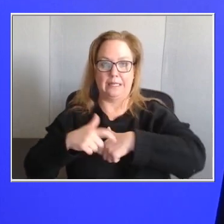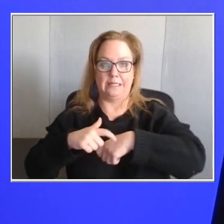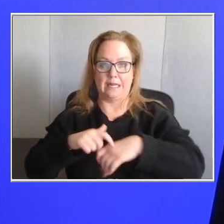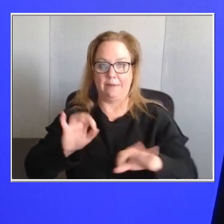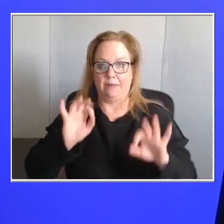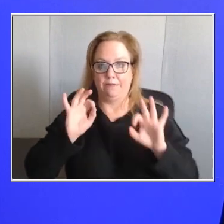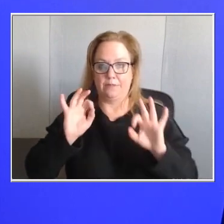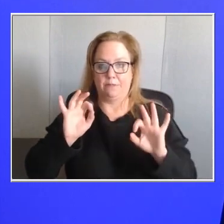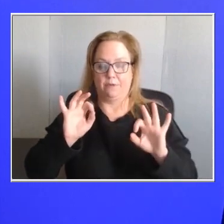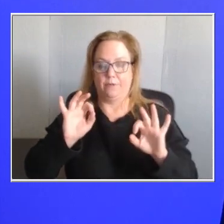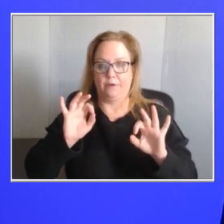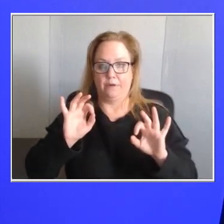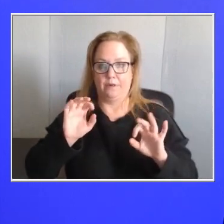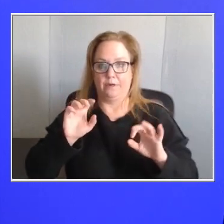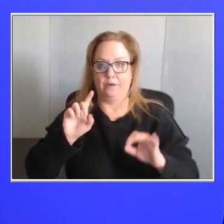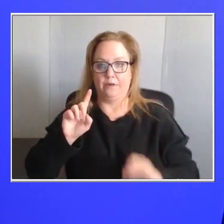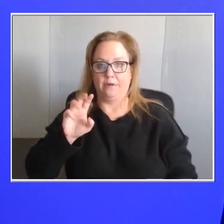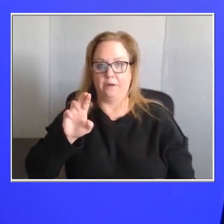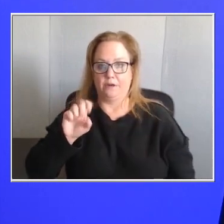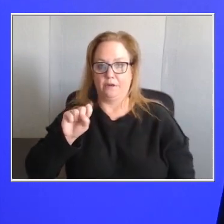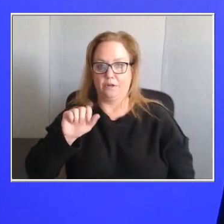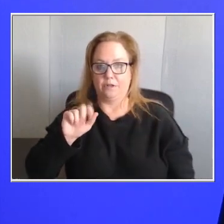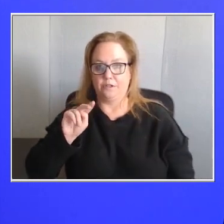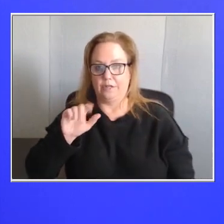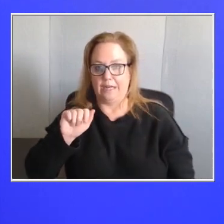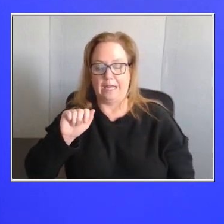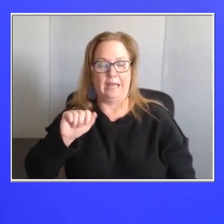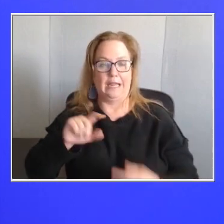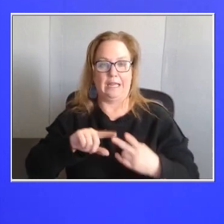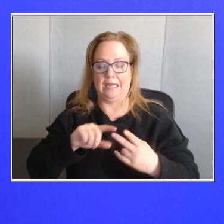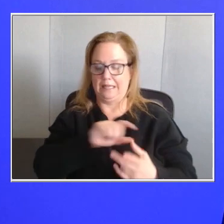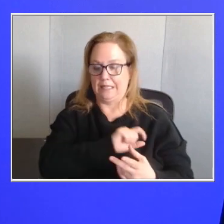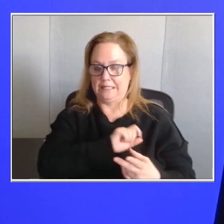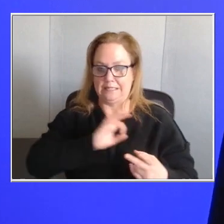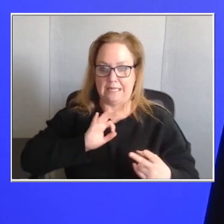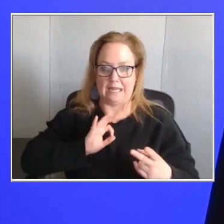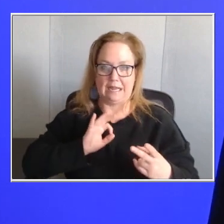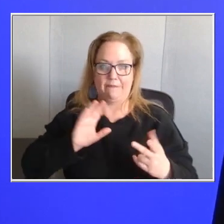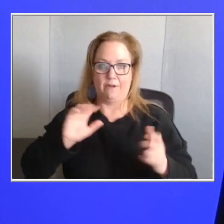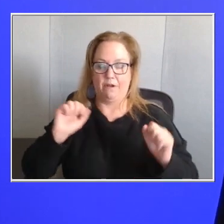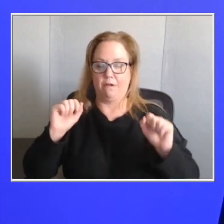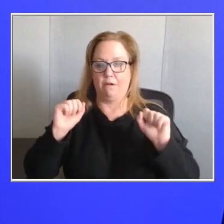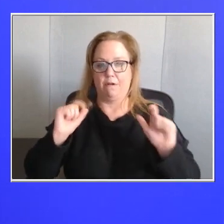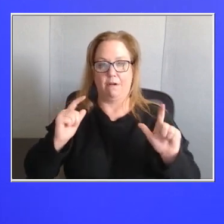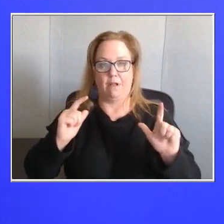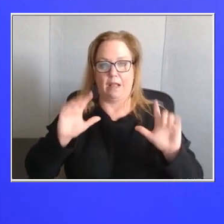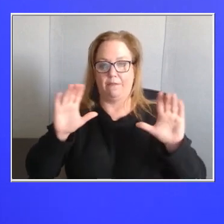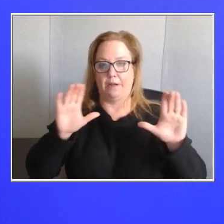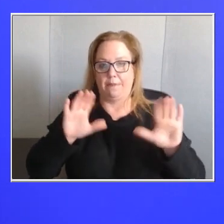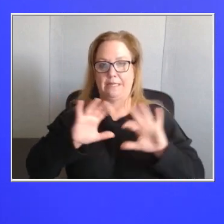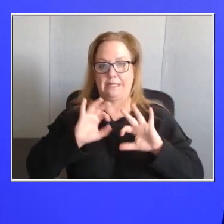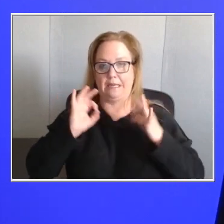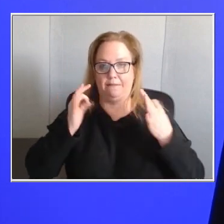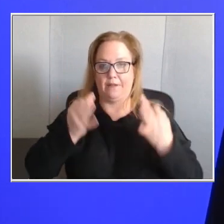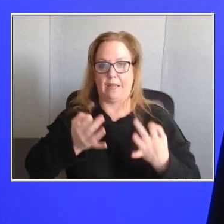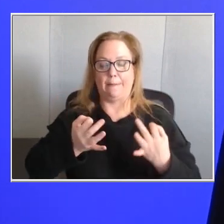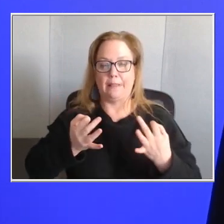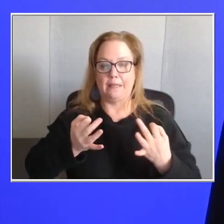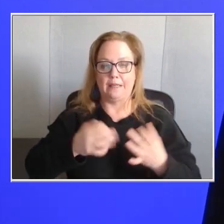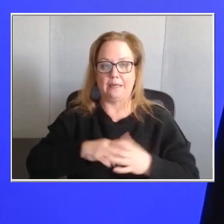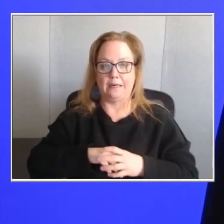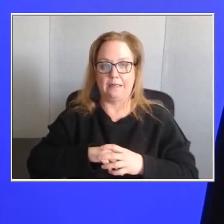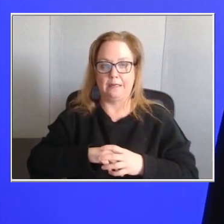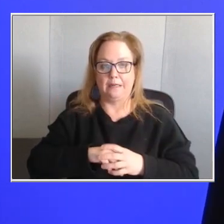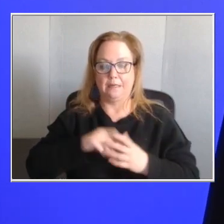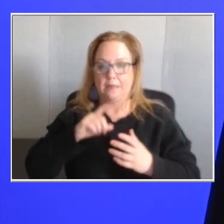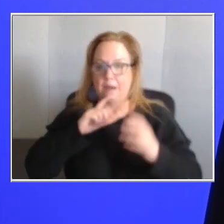perfect. Dr. Shanae, you know, the staff, everybody. I have an amazing family. So I